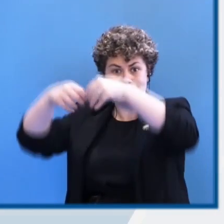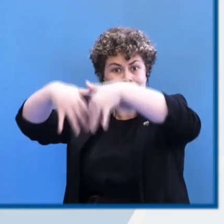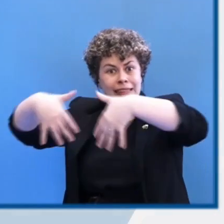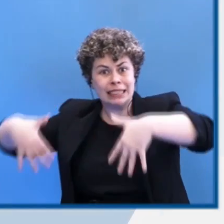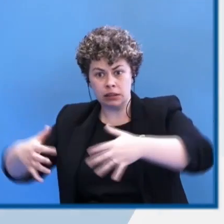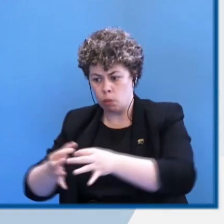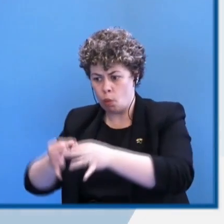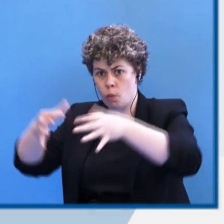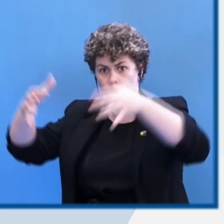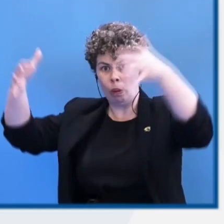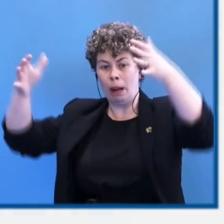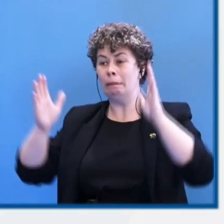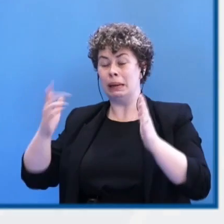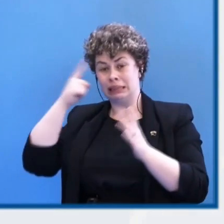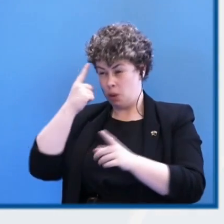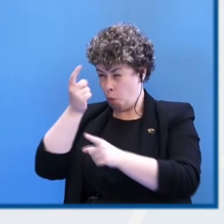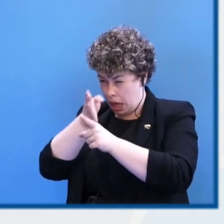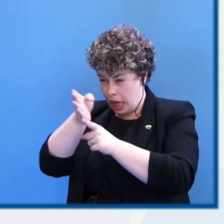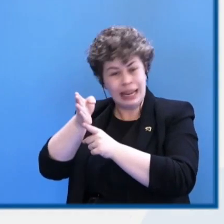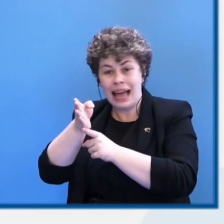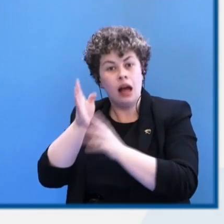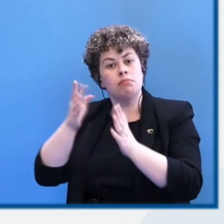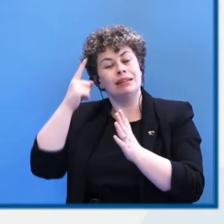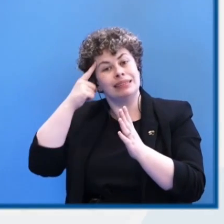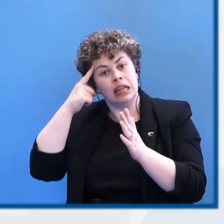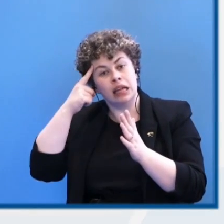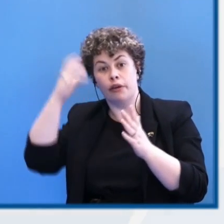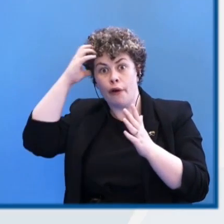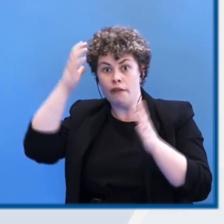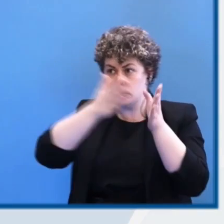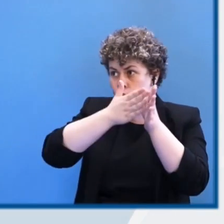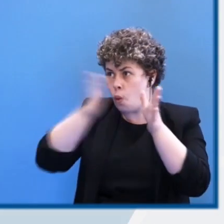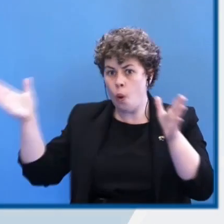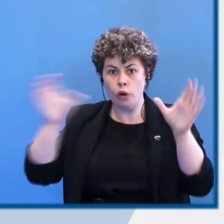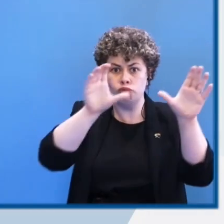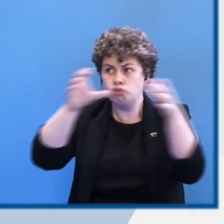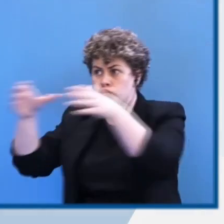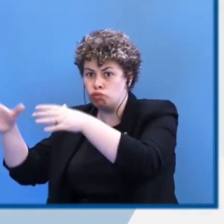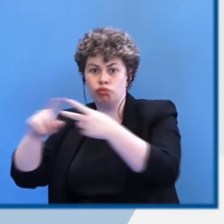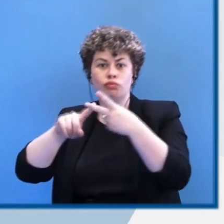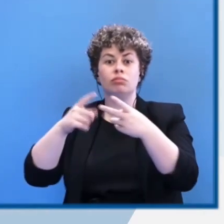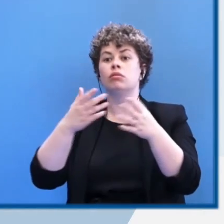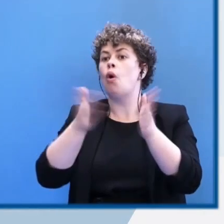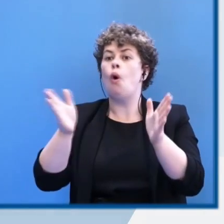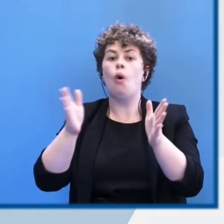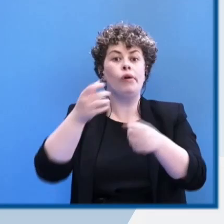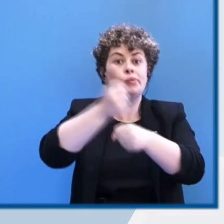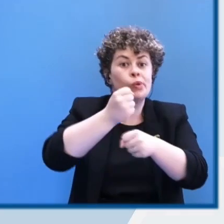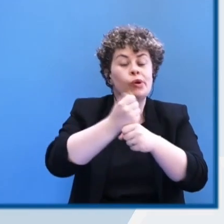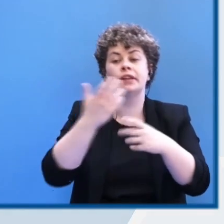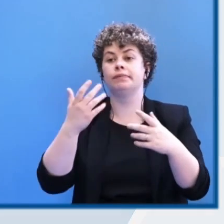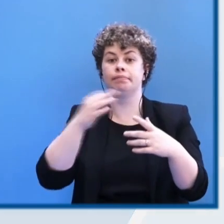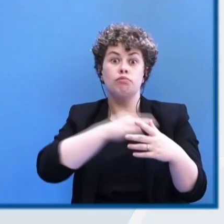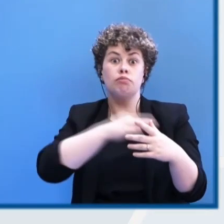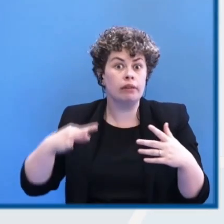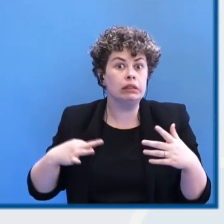embrace multi-sectoral and transdisciplinary and multidisciplinary ways of working. The